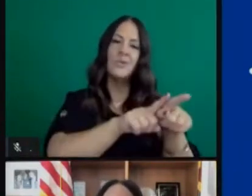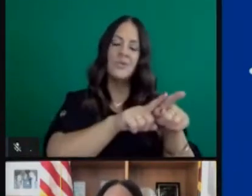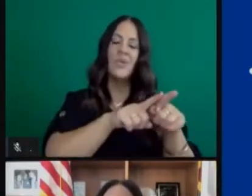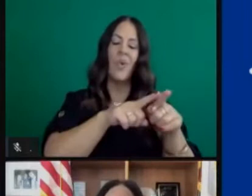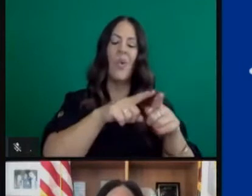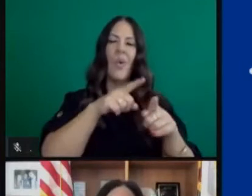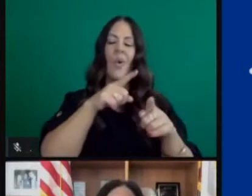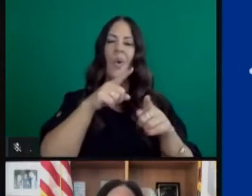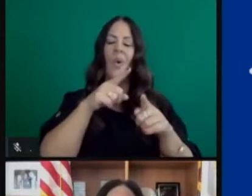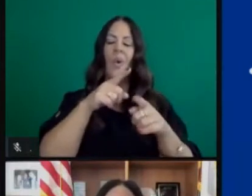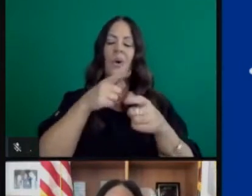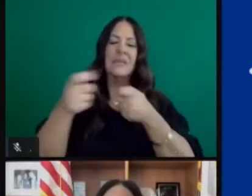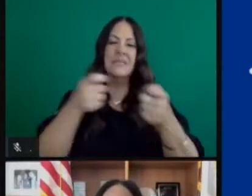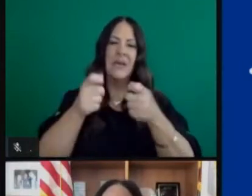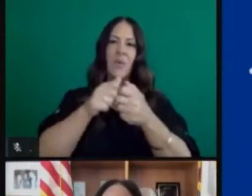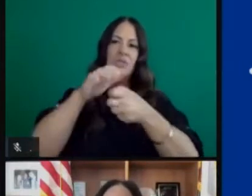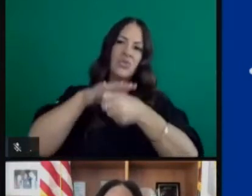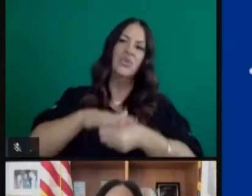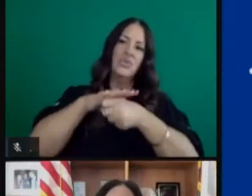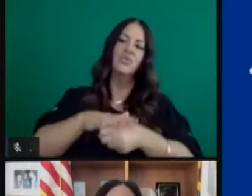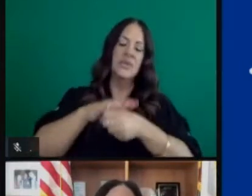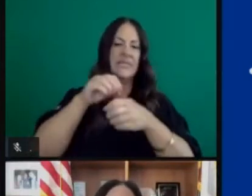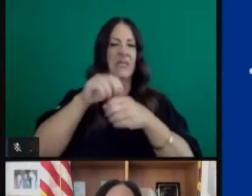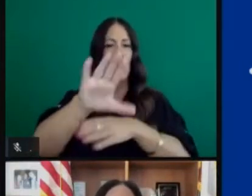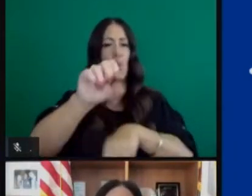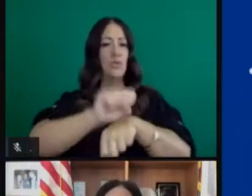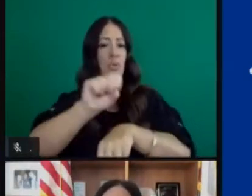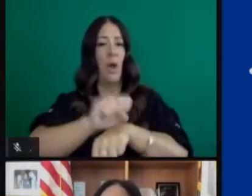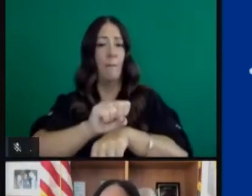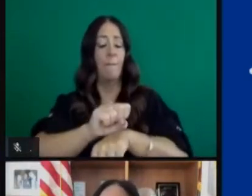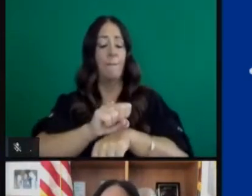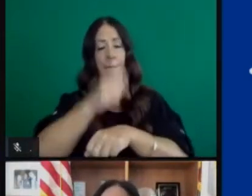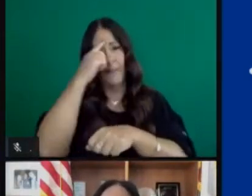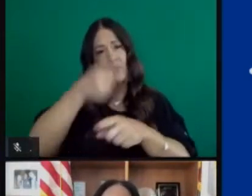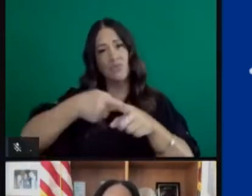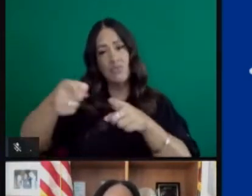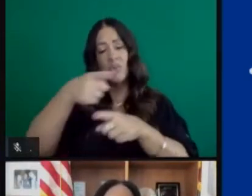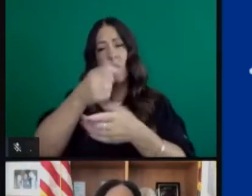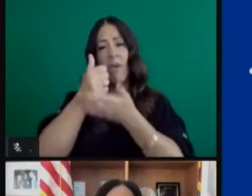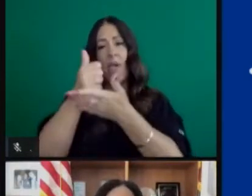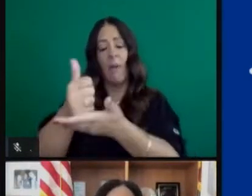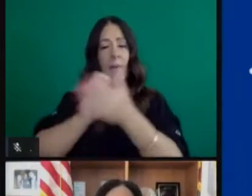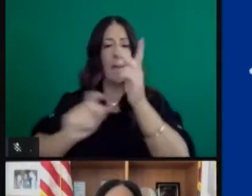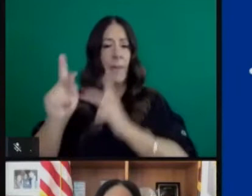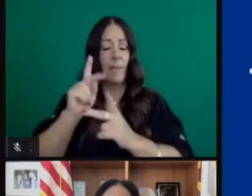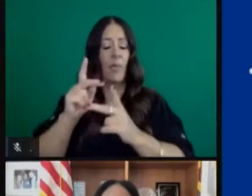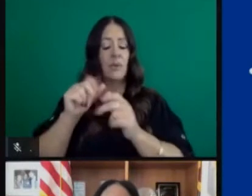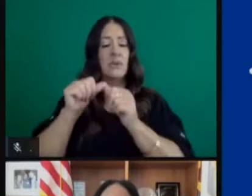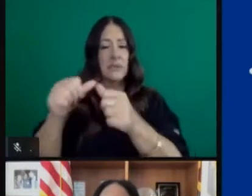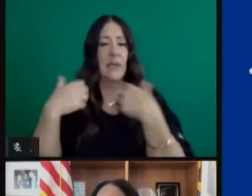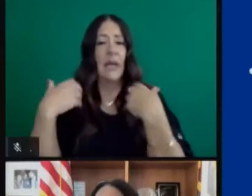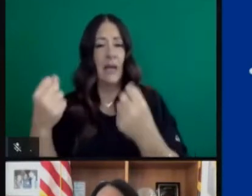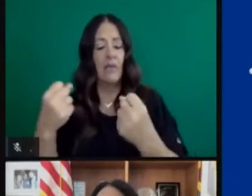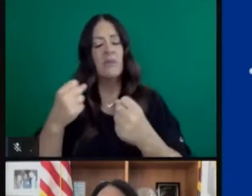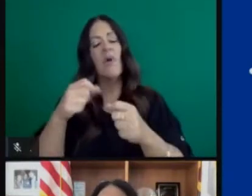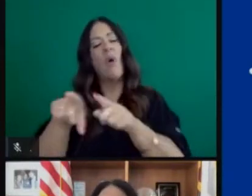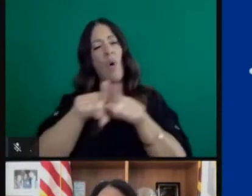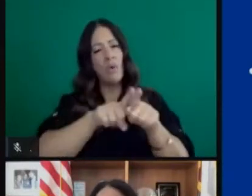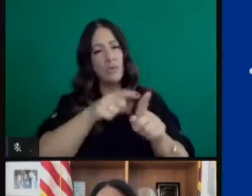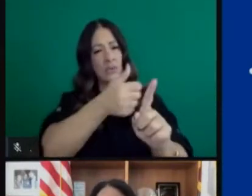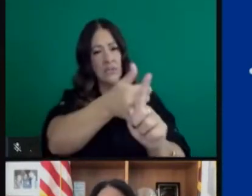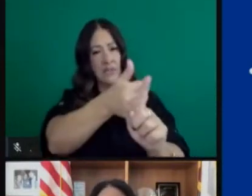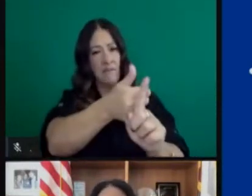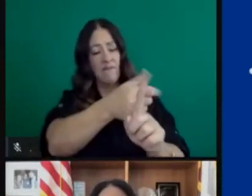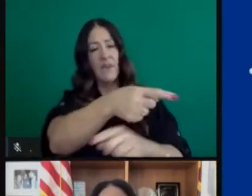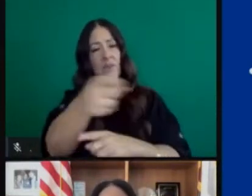of helping to address stress and adversity and its impact on our health and our well-being. And I'm really